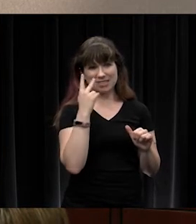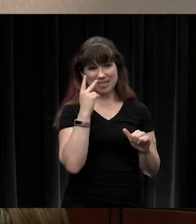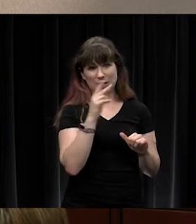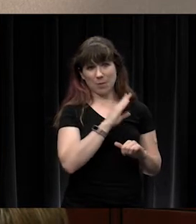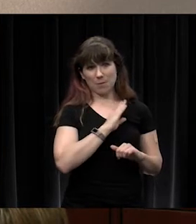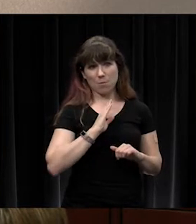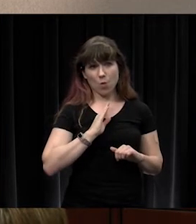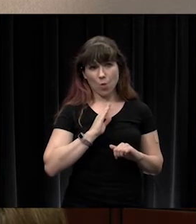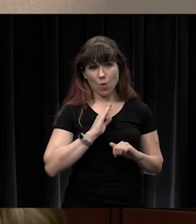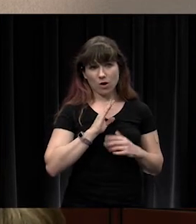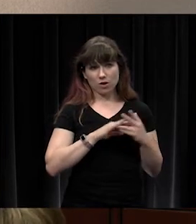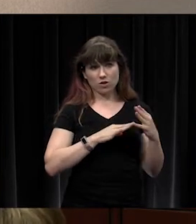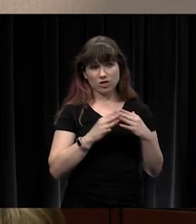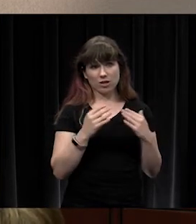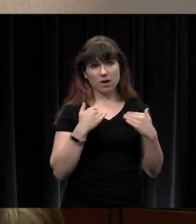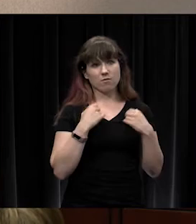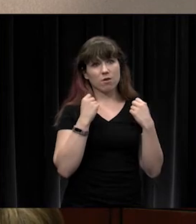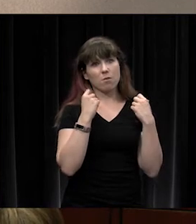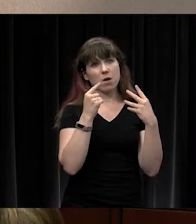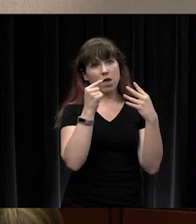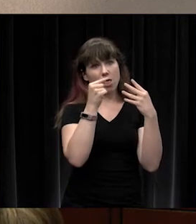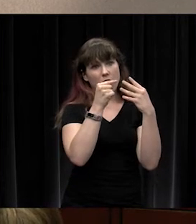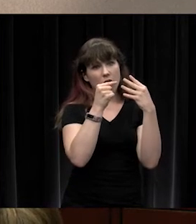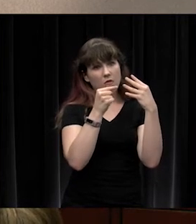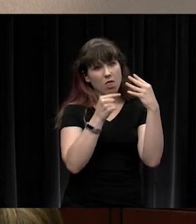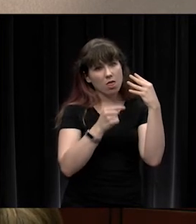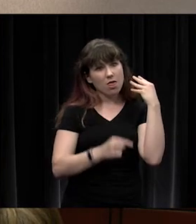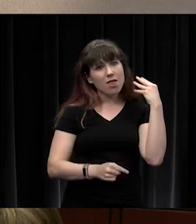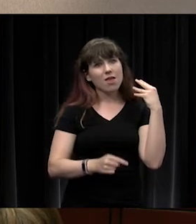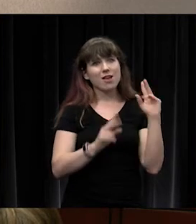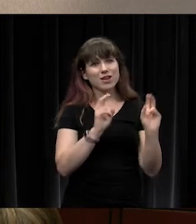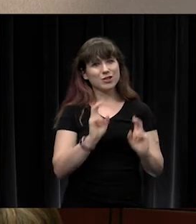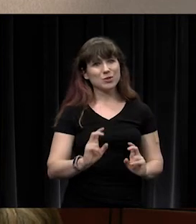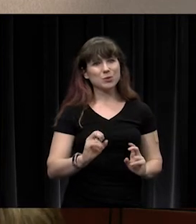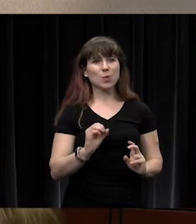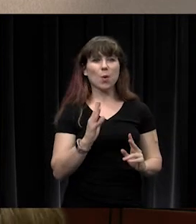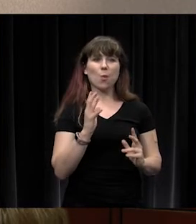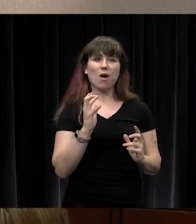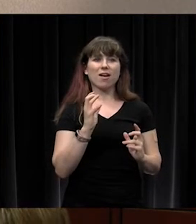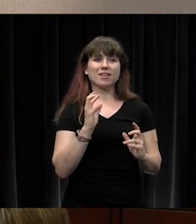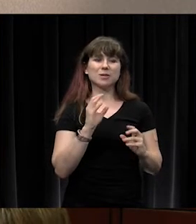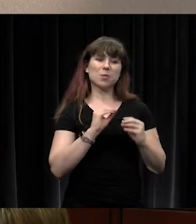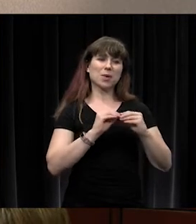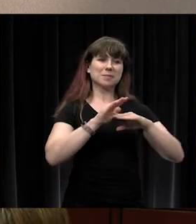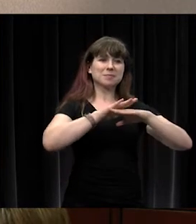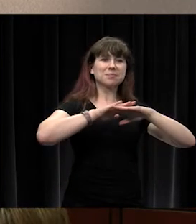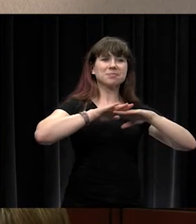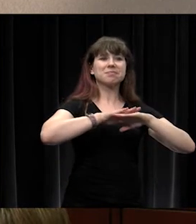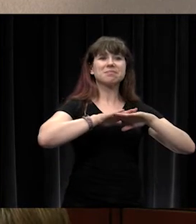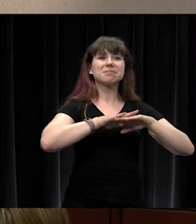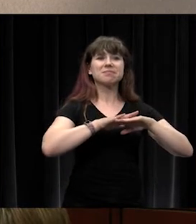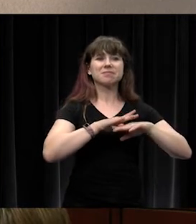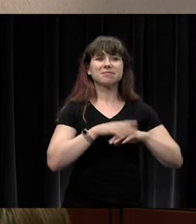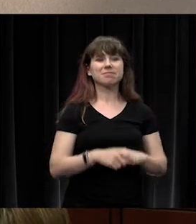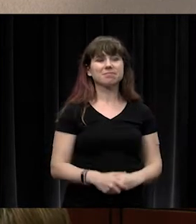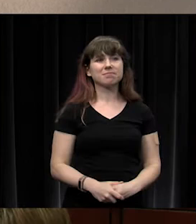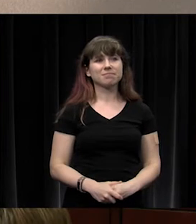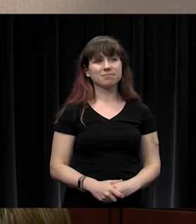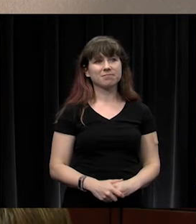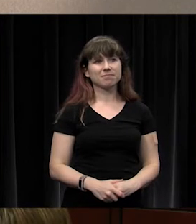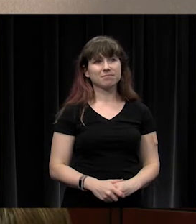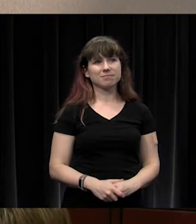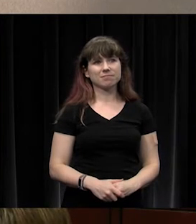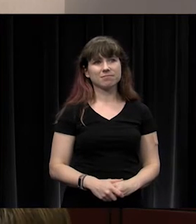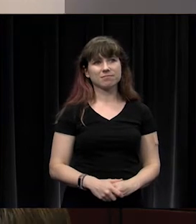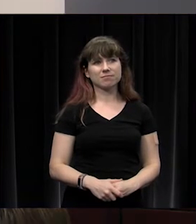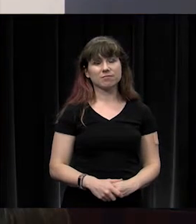So I'll try to do my best to provide an overview of the number of issues or the issues being considered by the Board of Education this evening. The resolution